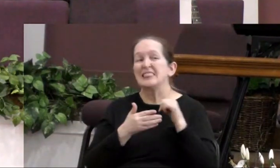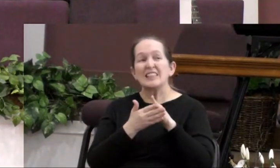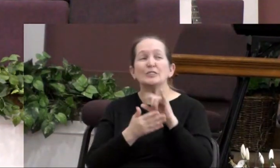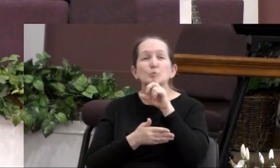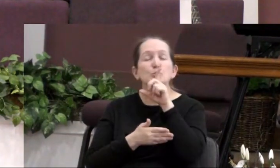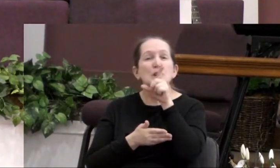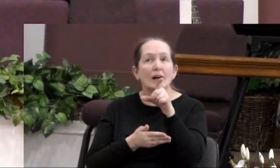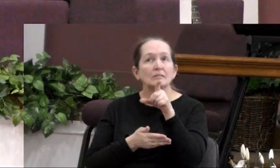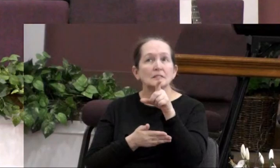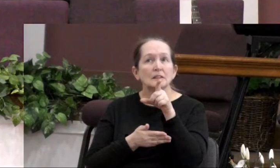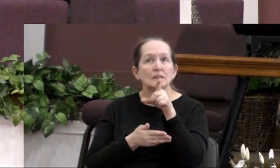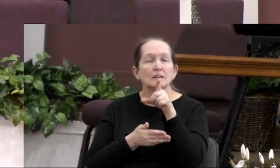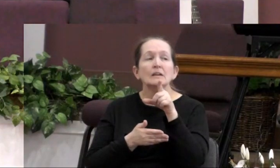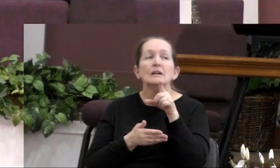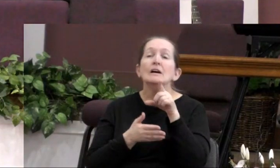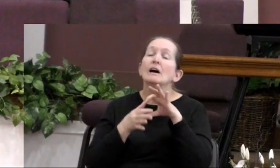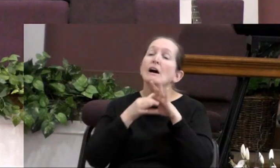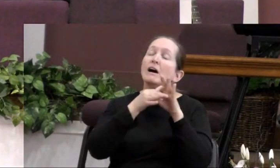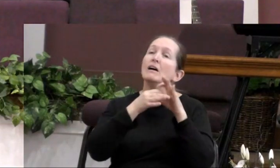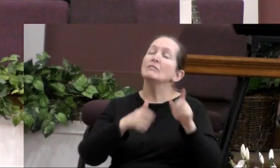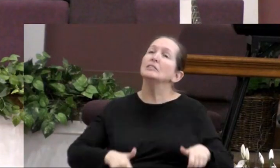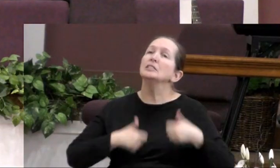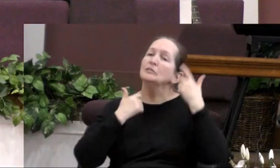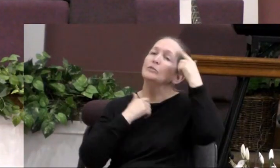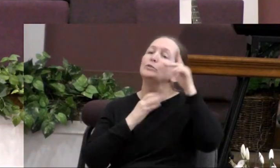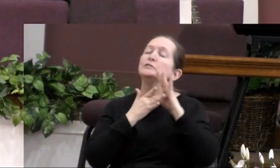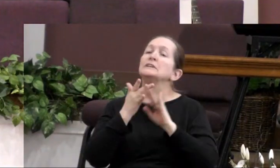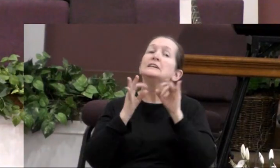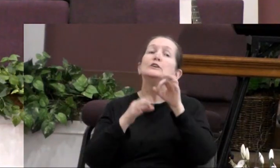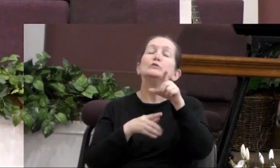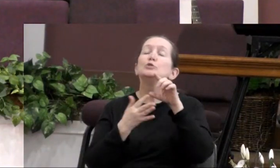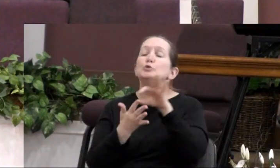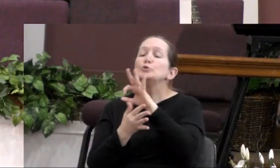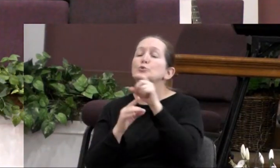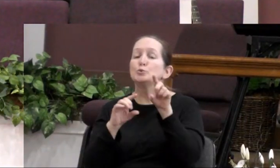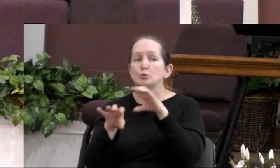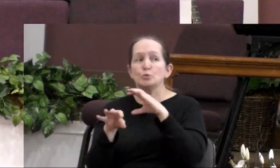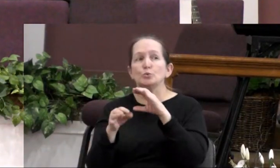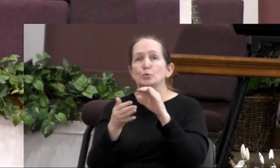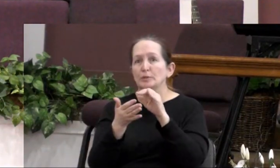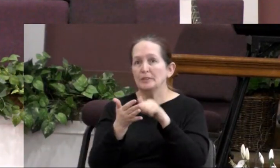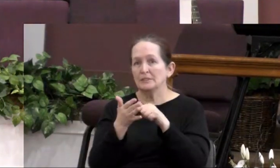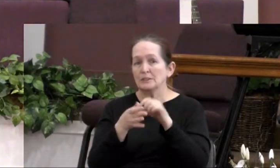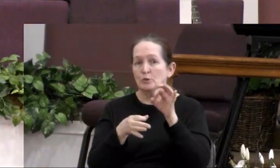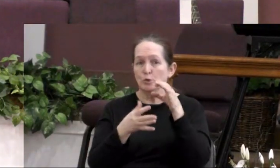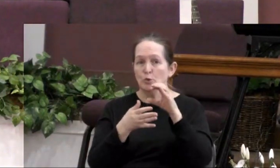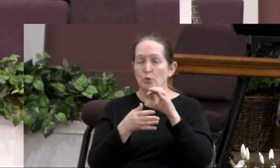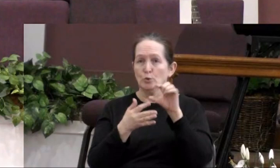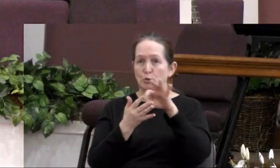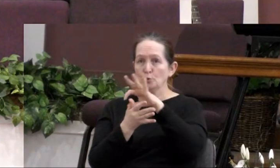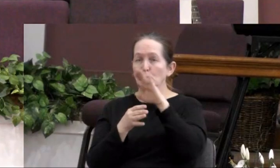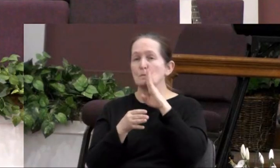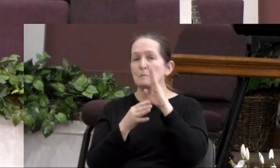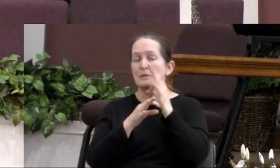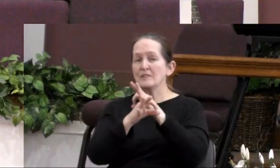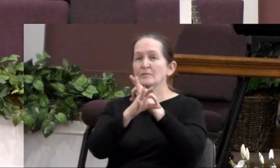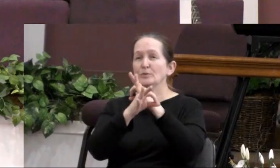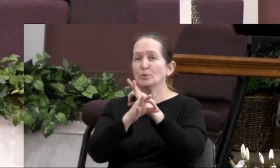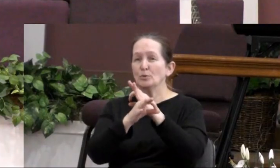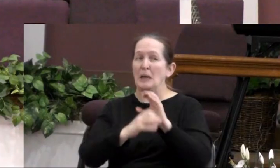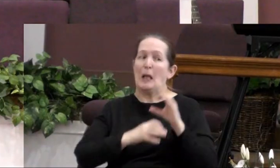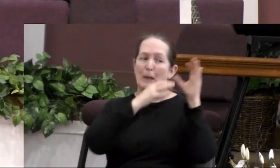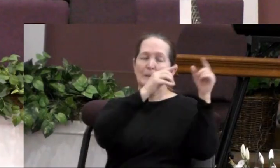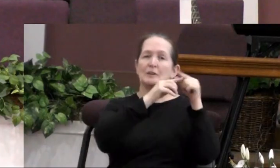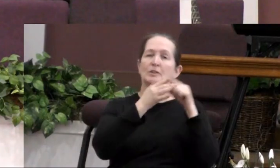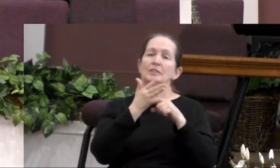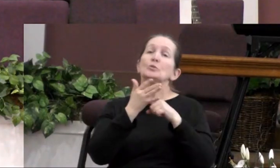reality of living for Jesus, is that if you choose to do this, if you choose to be faithful and committed to this, then